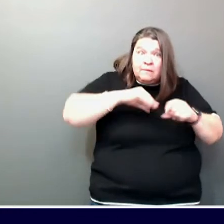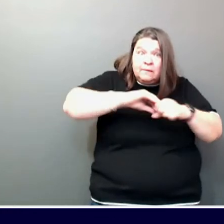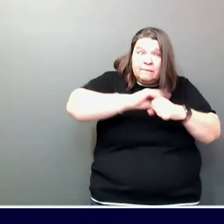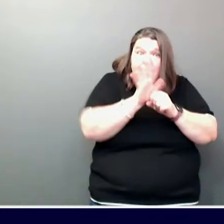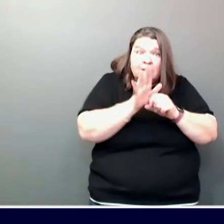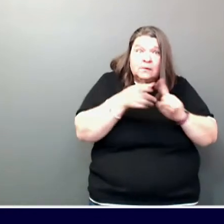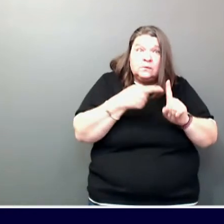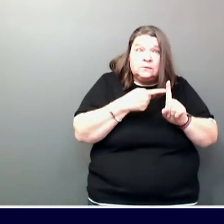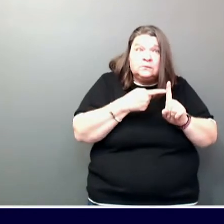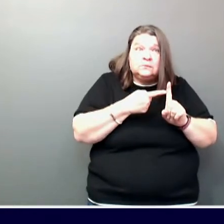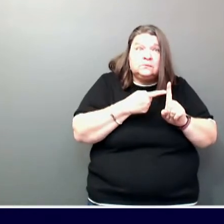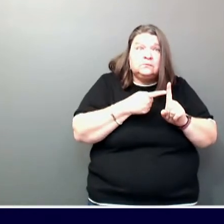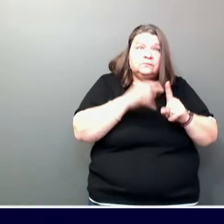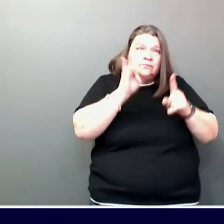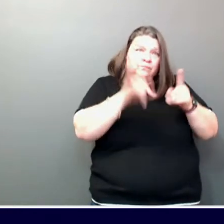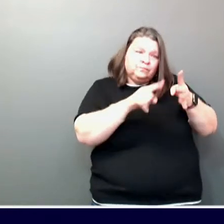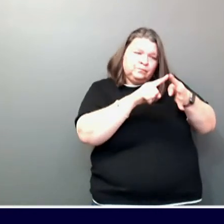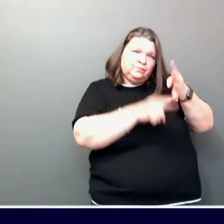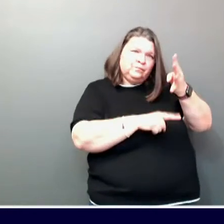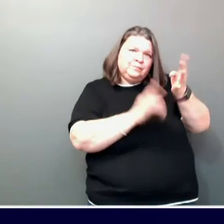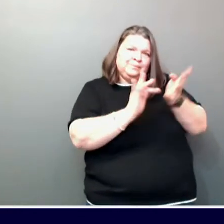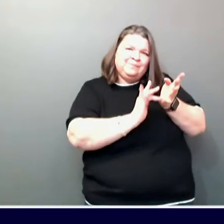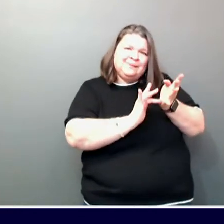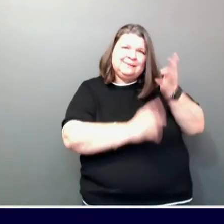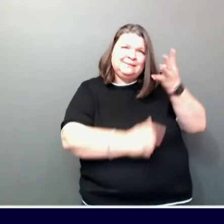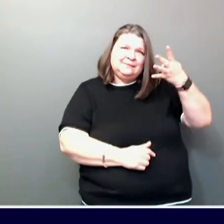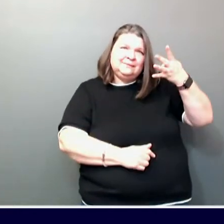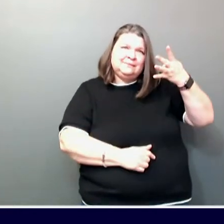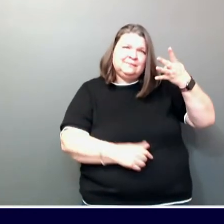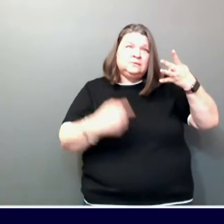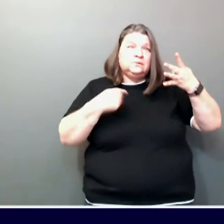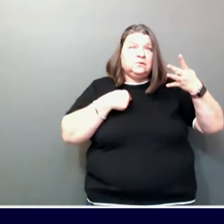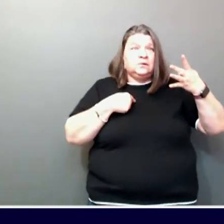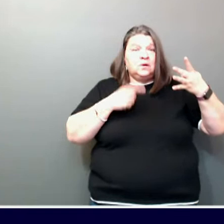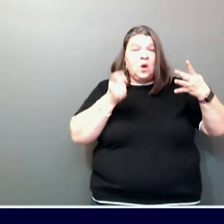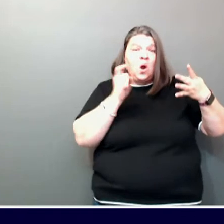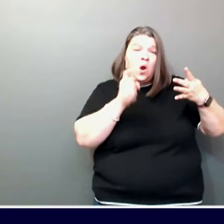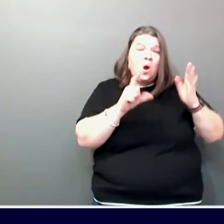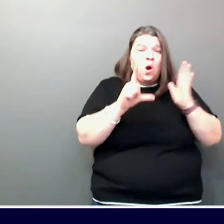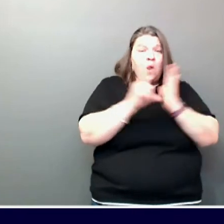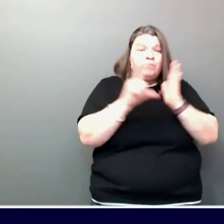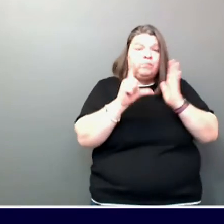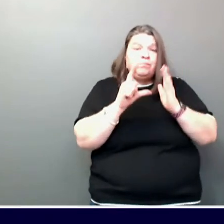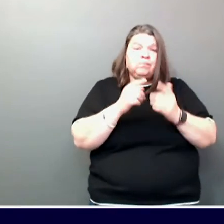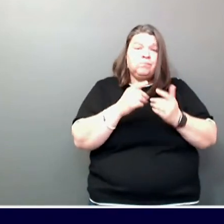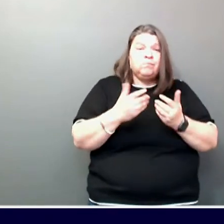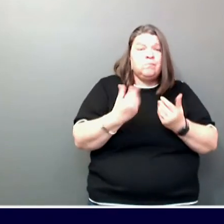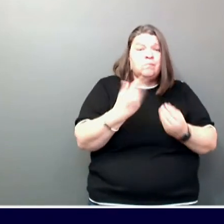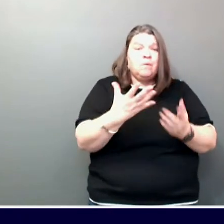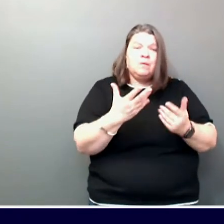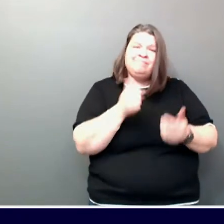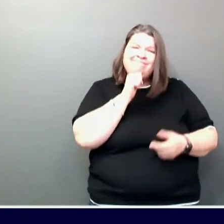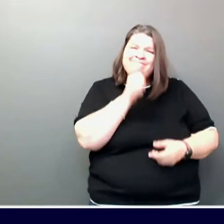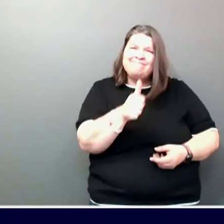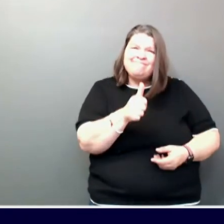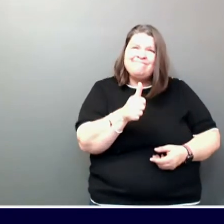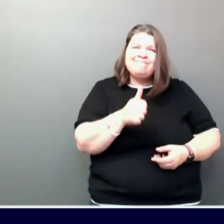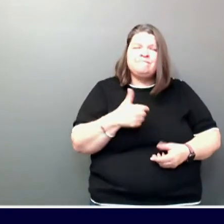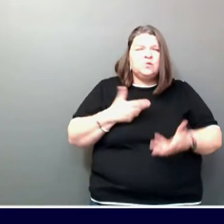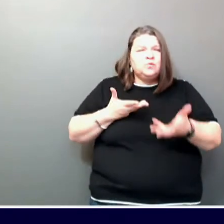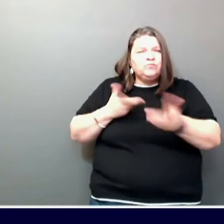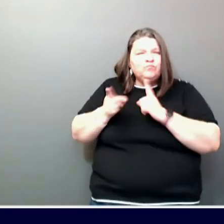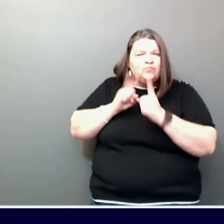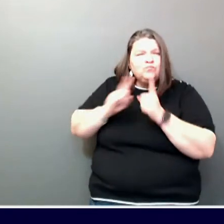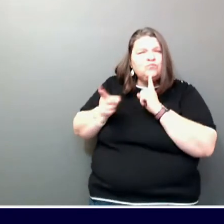These drugs require an evaluation. They're not like a vaccine where you can just go to a pharmacy and get it. You've got to talk to your doctor